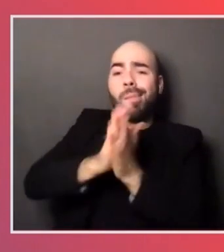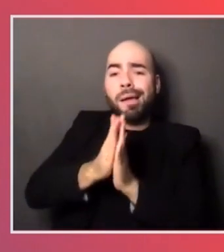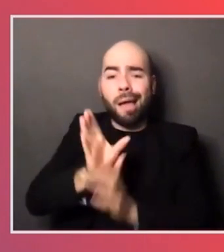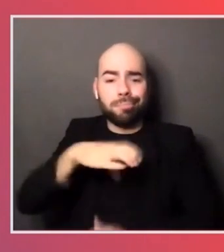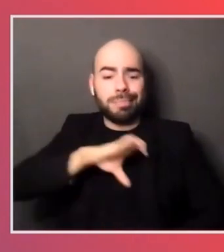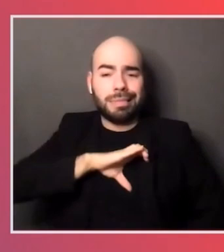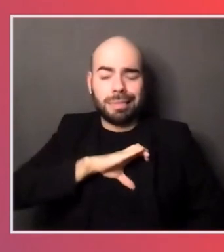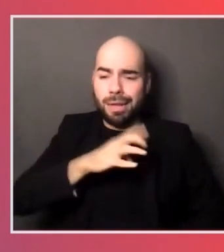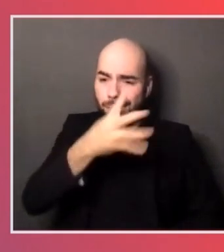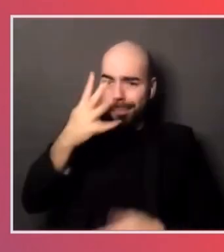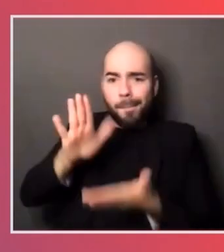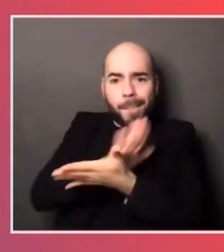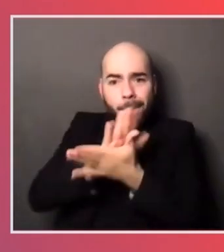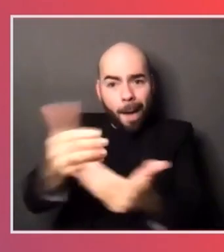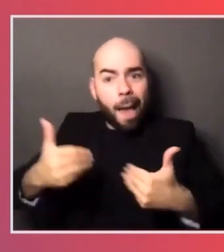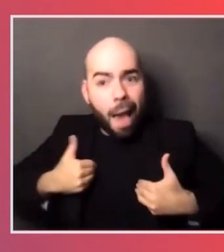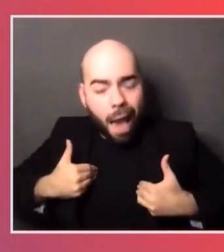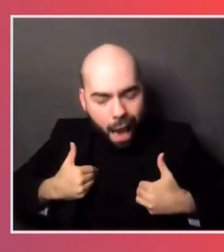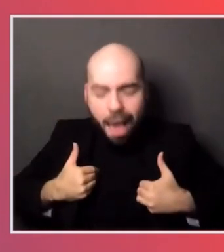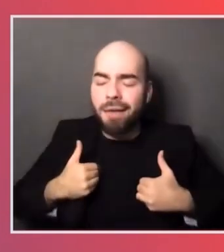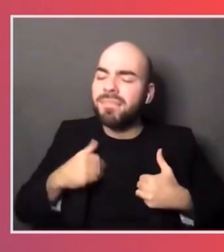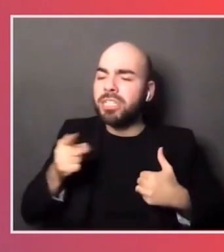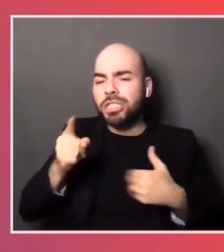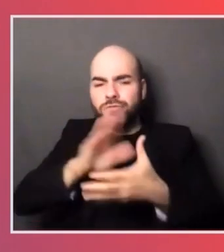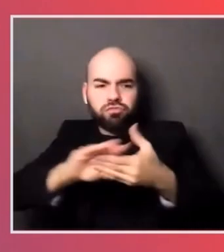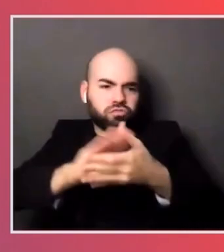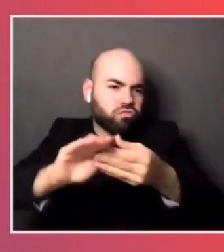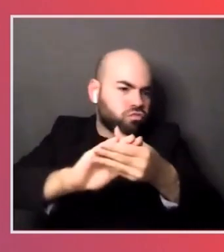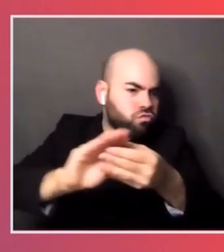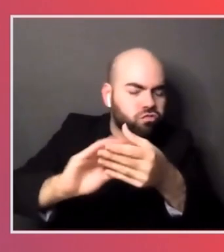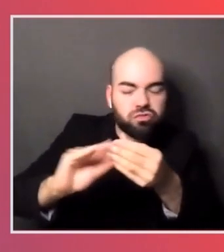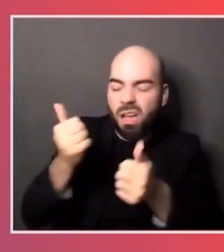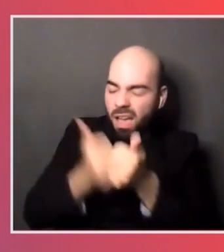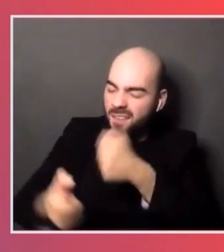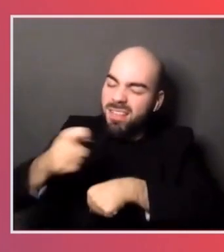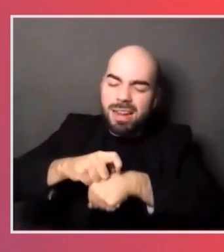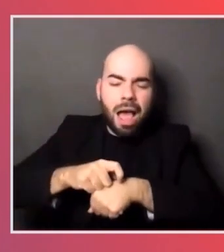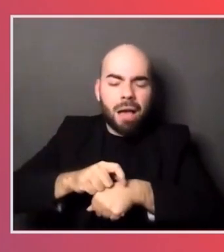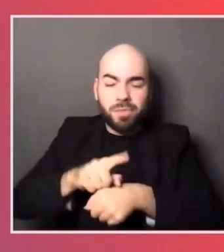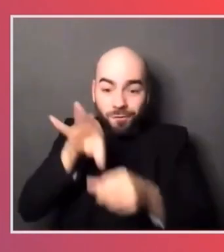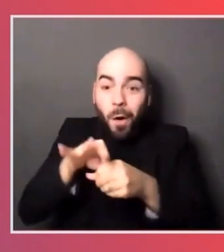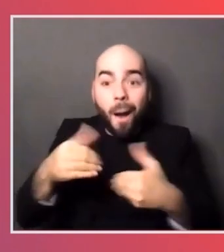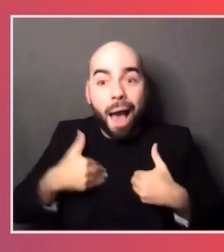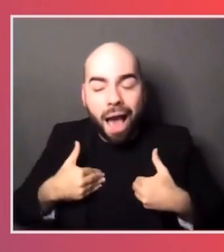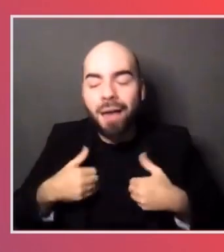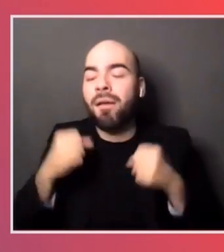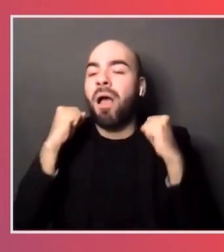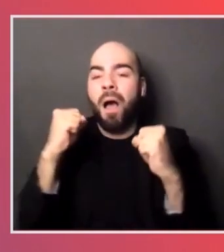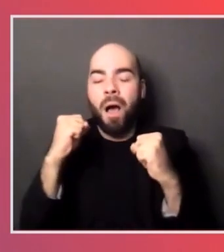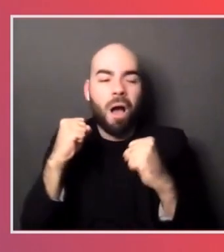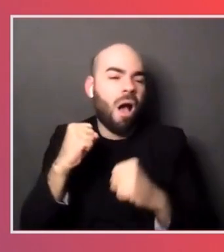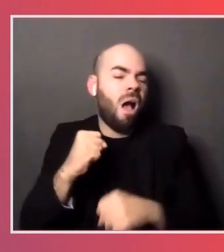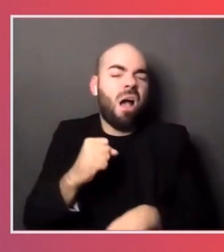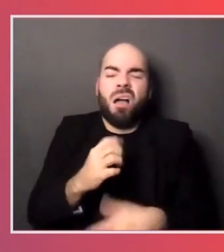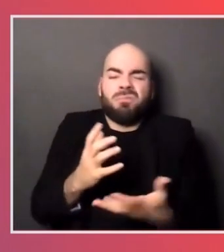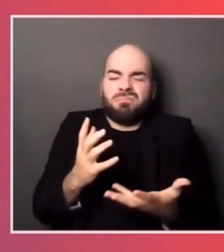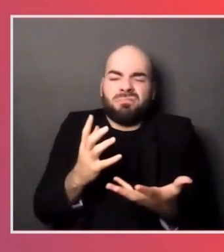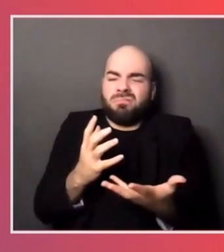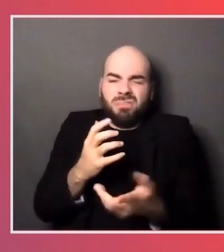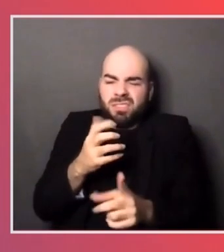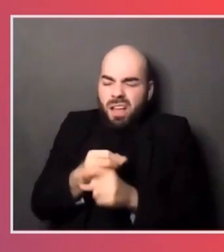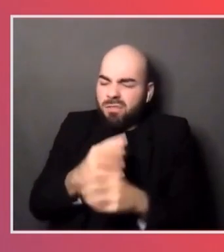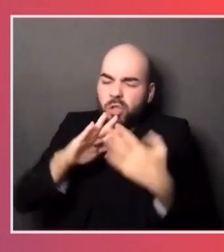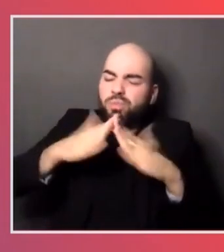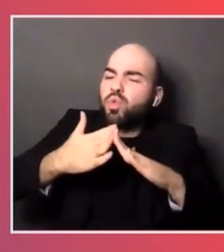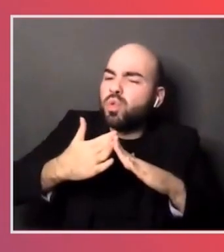care about her community. And that is something that, just like your grandma Scarlett, she really instilled in us the importance of community